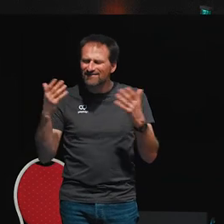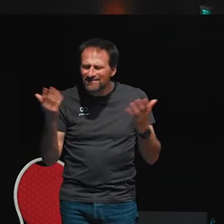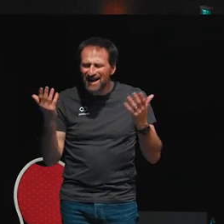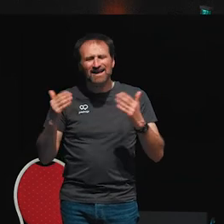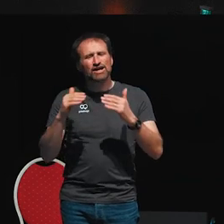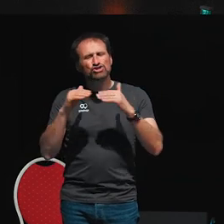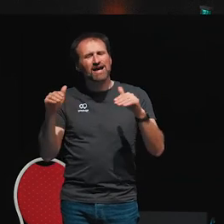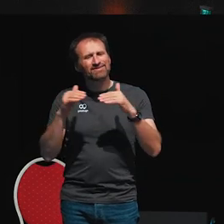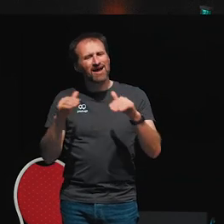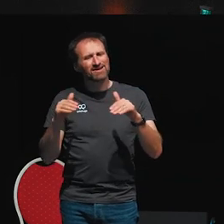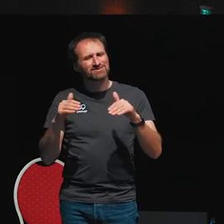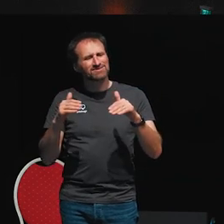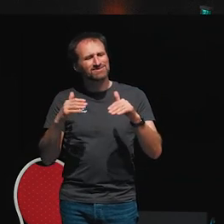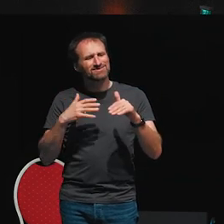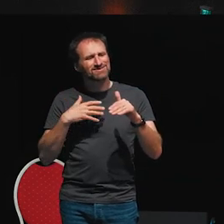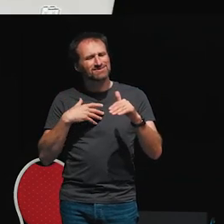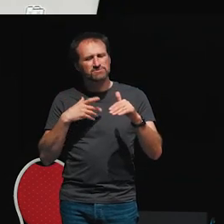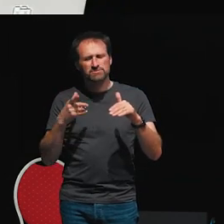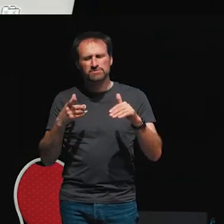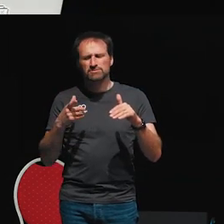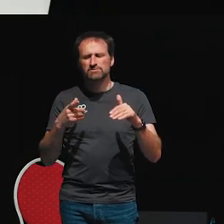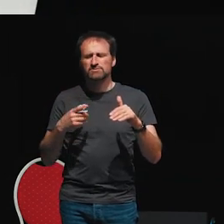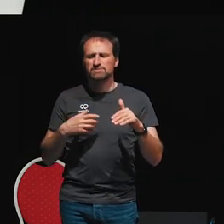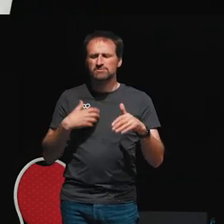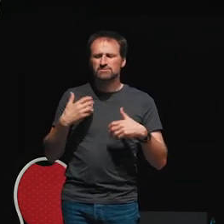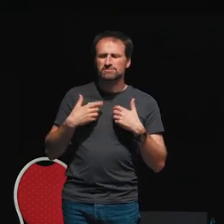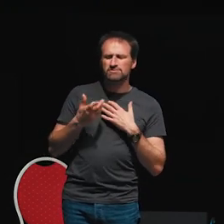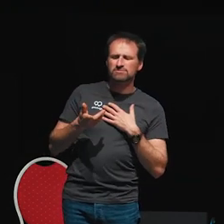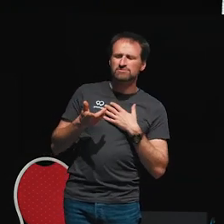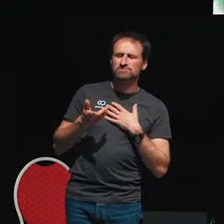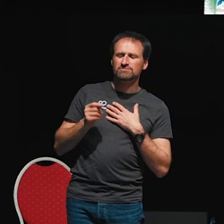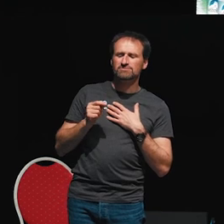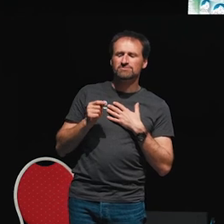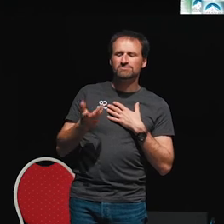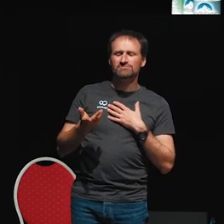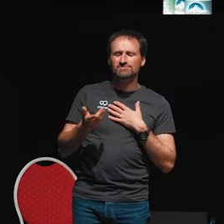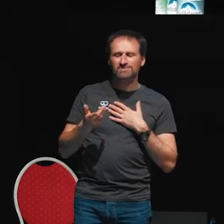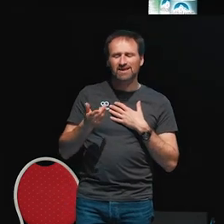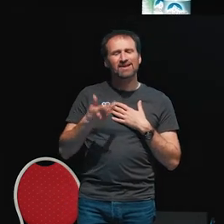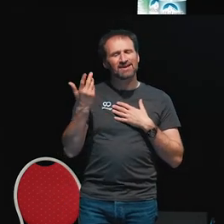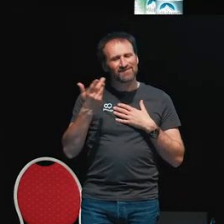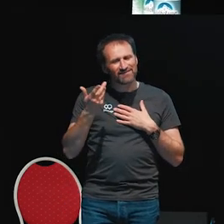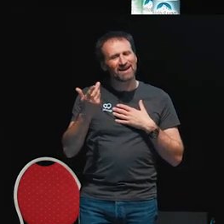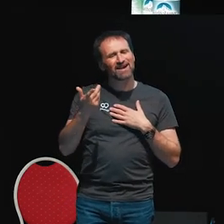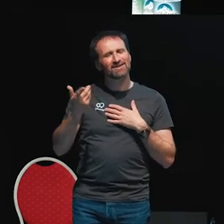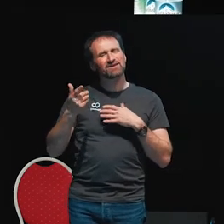have to, ooh, that's exciting, do you have to implement? Like, you know, what